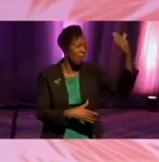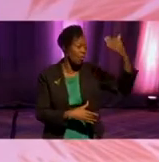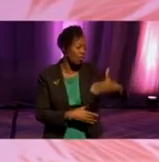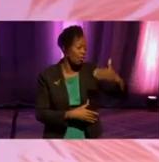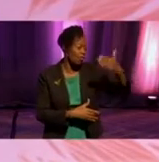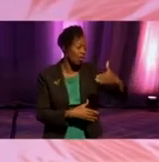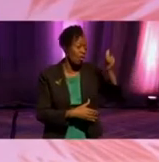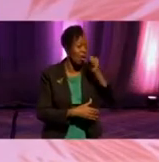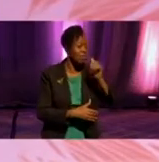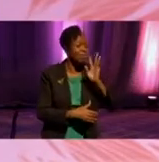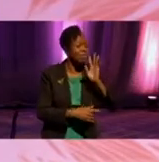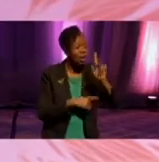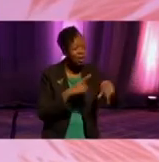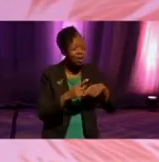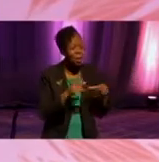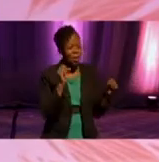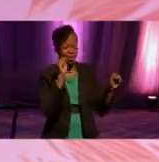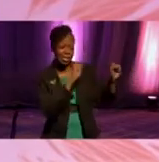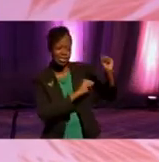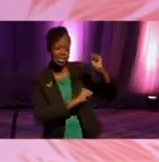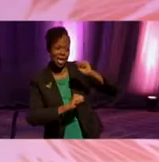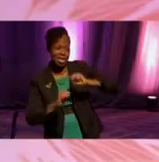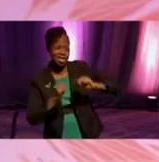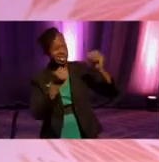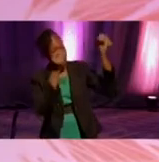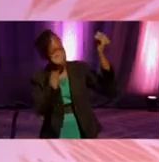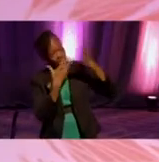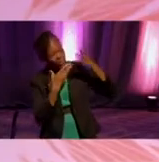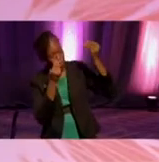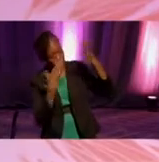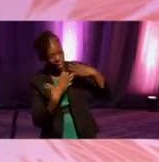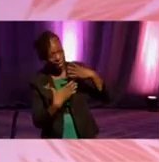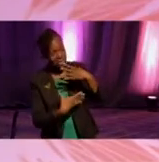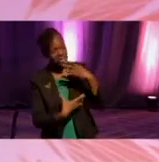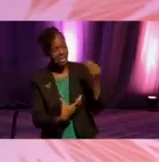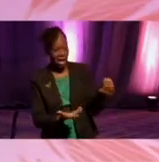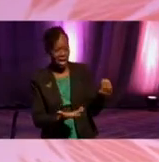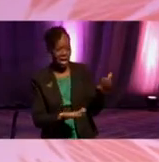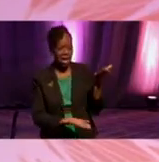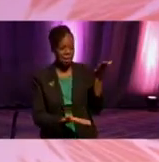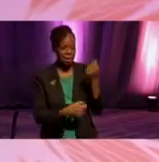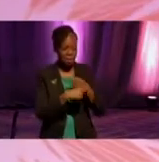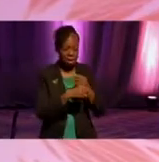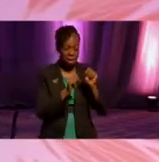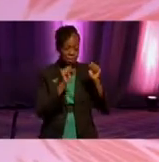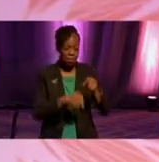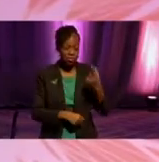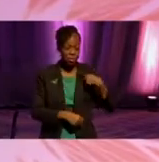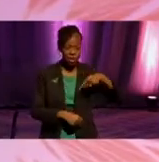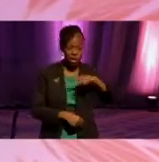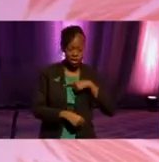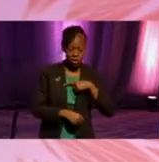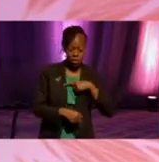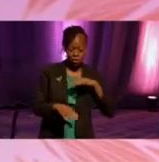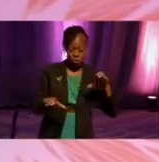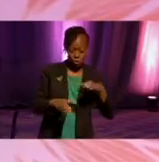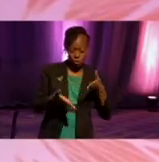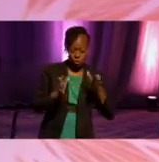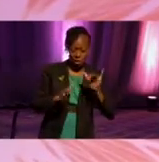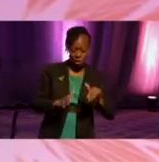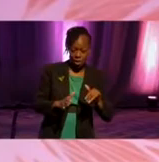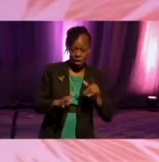about scientific information. And made it possible for us to do it in a way that